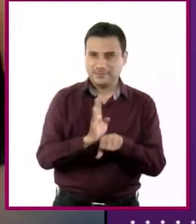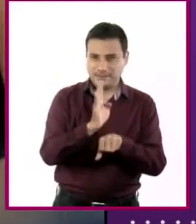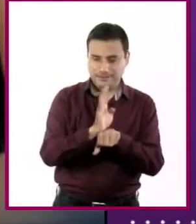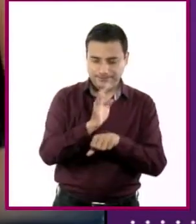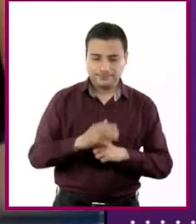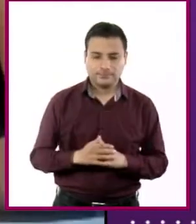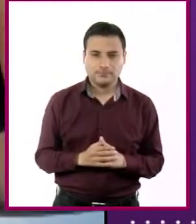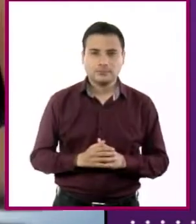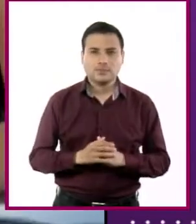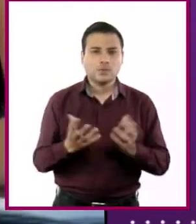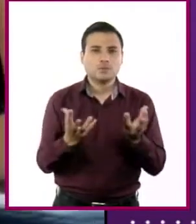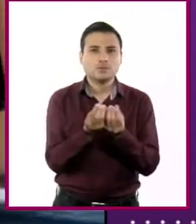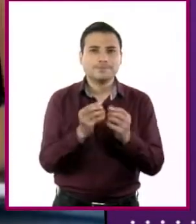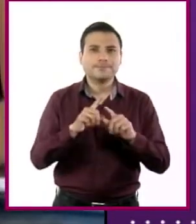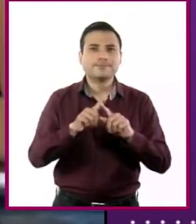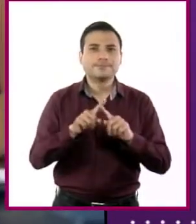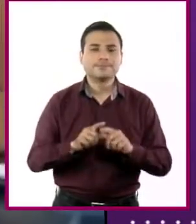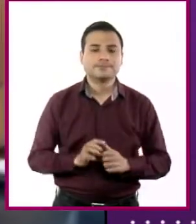you take with you?